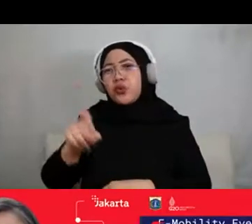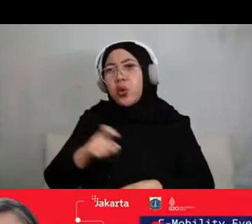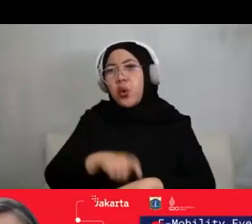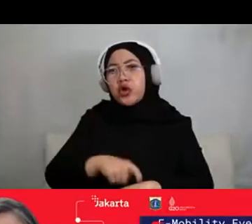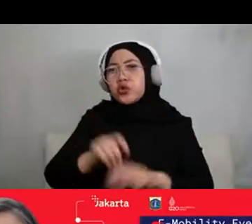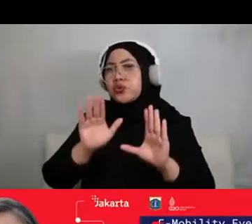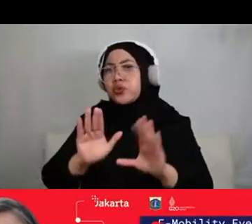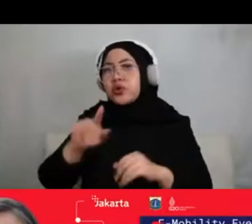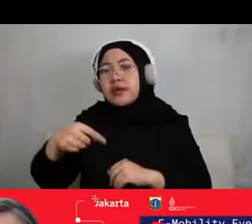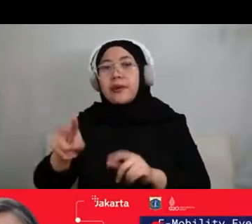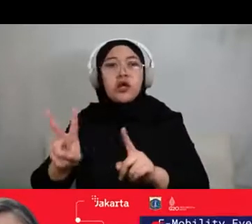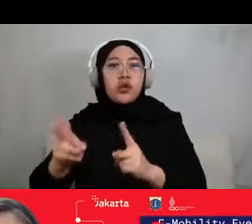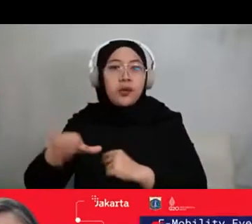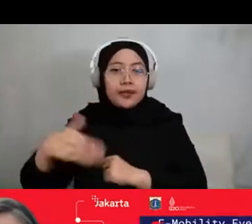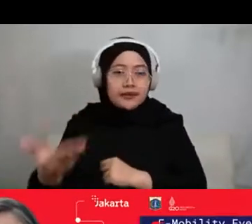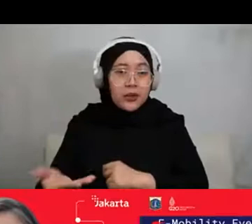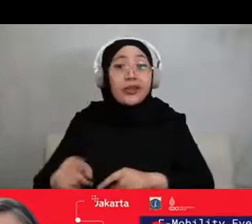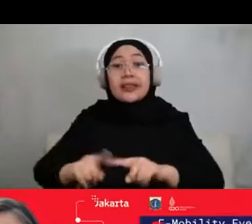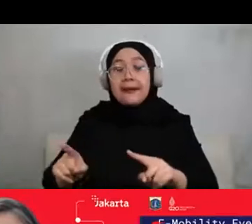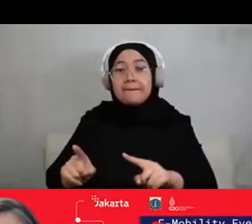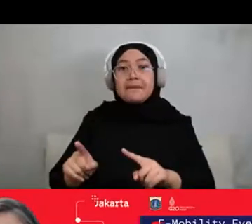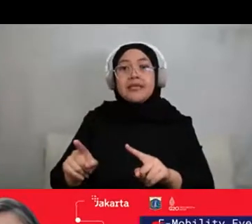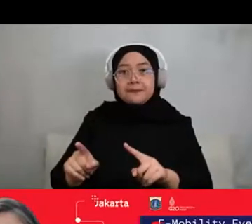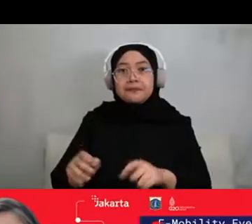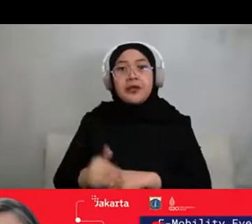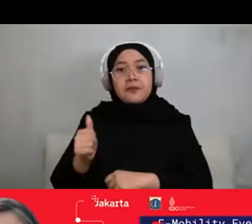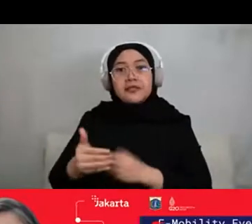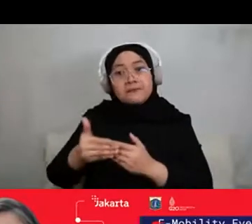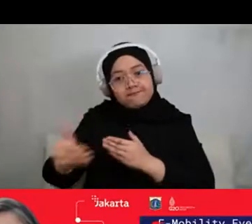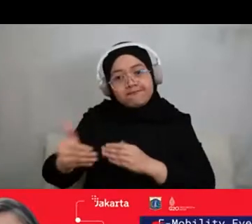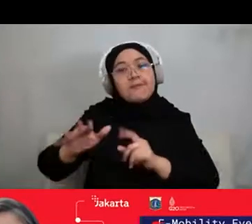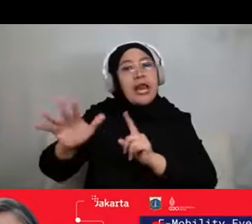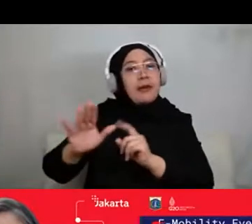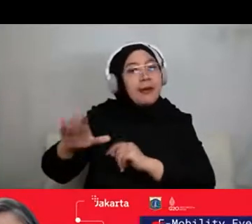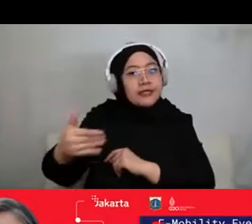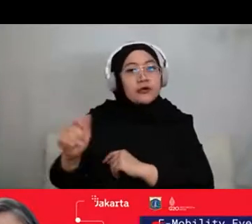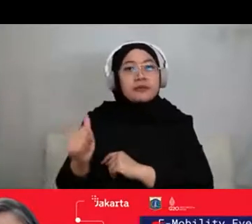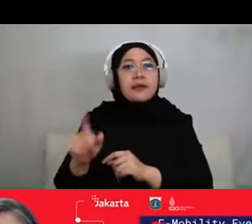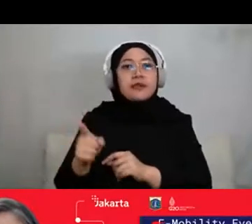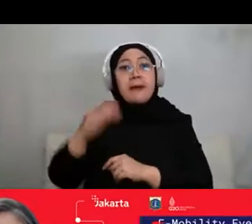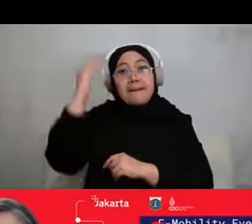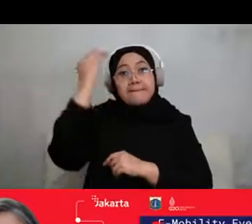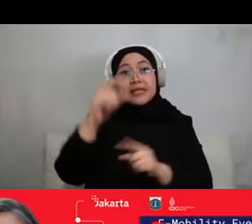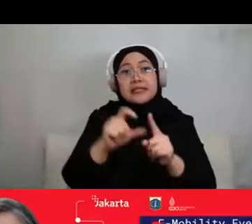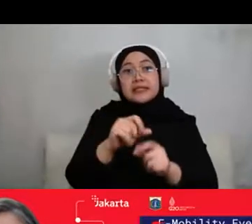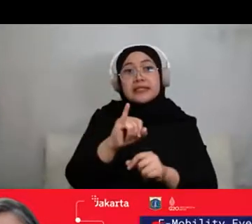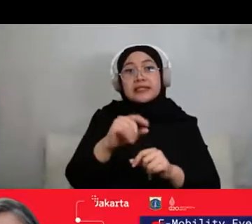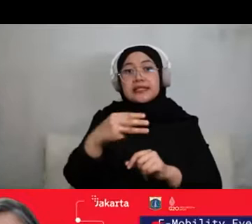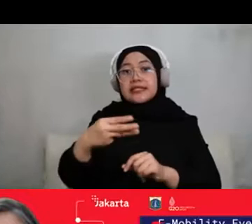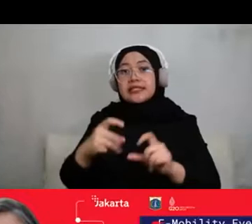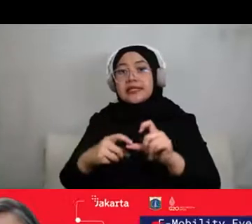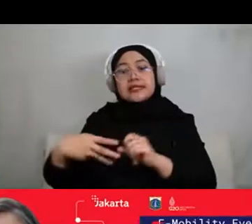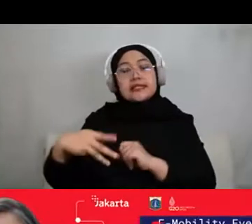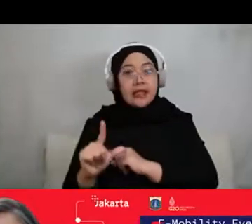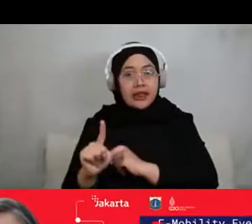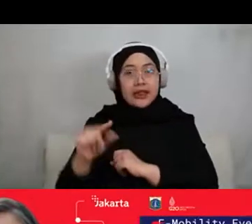But we can go ahead up to 16 years, because in diesel buses, what happens, I'll explain you. In diesel buses, because of the vibrations that